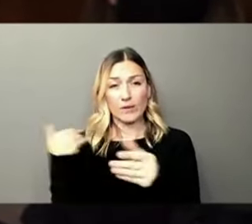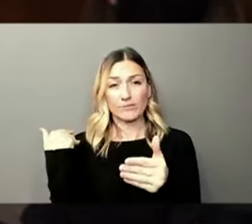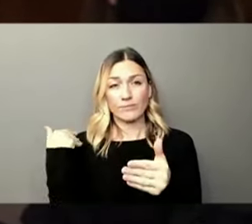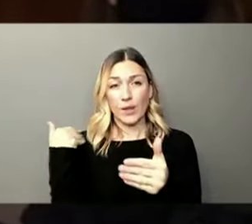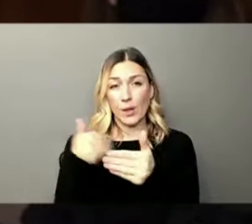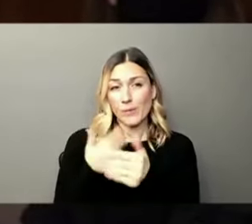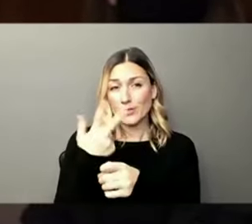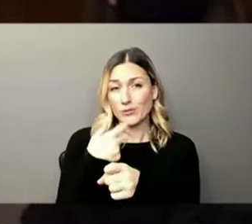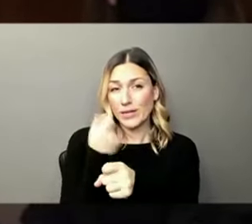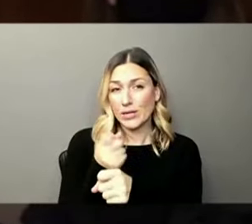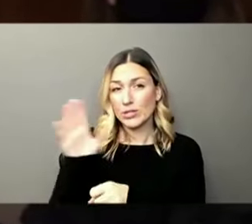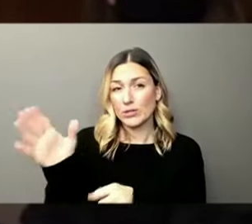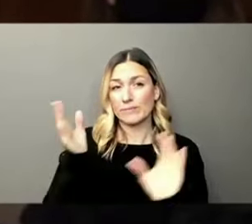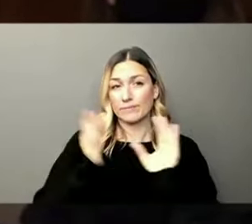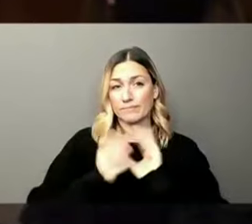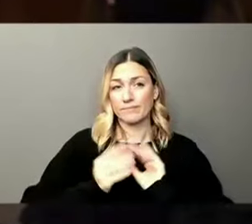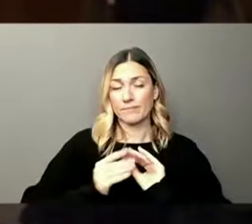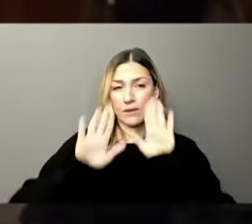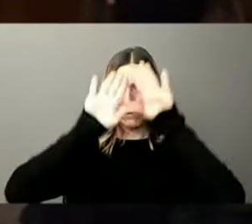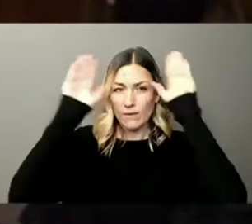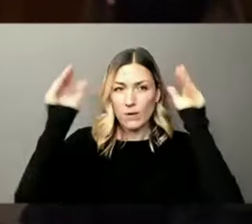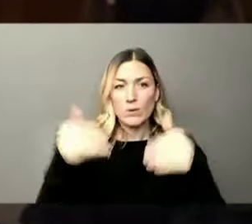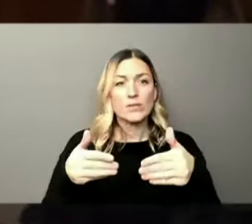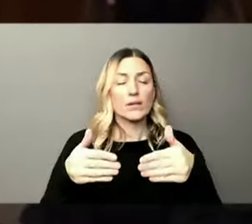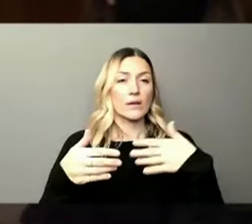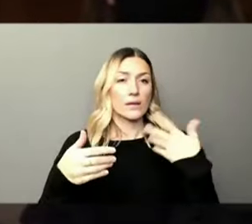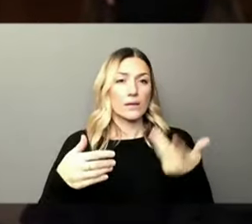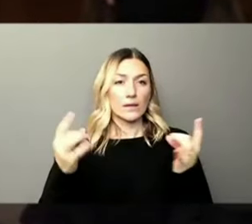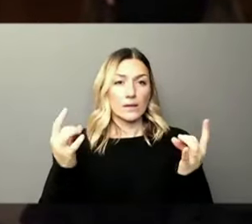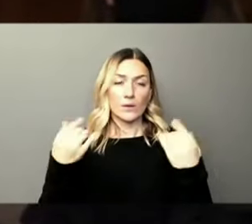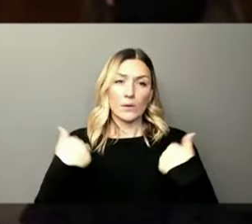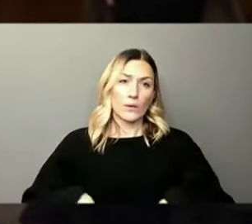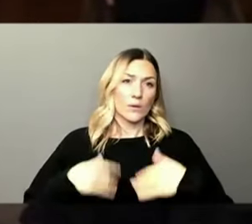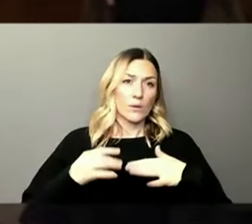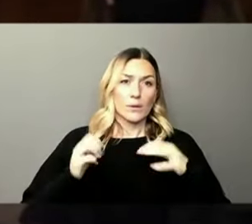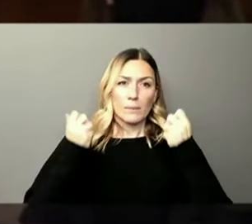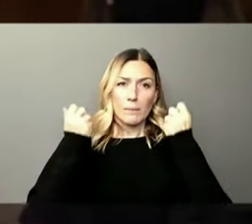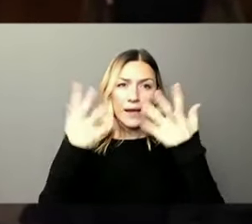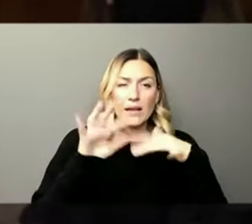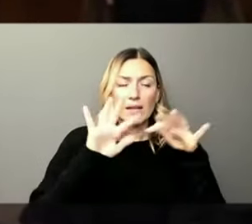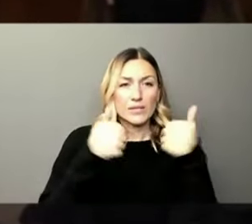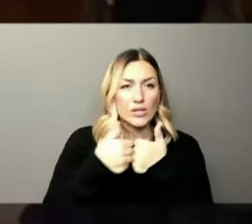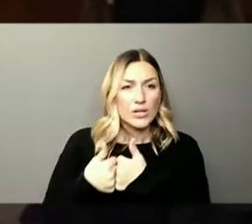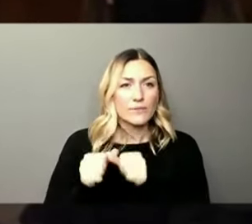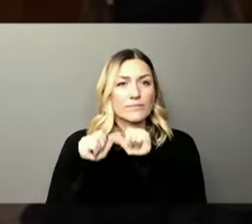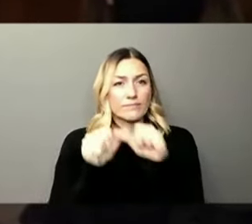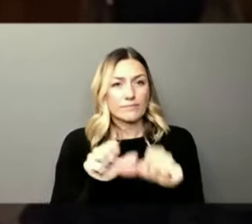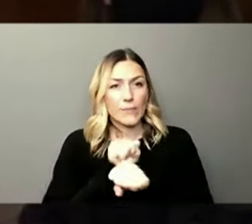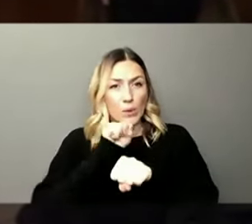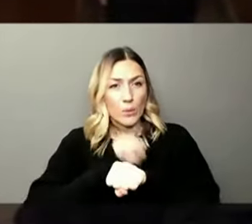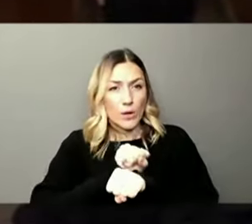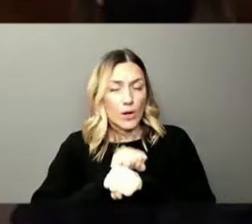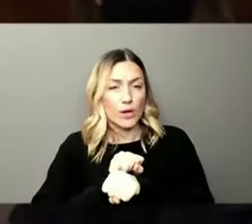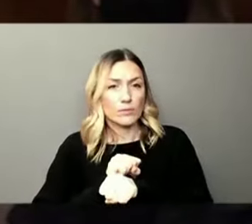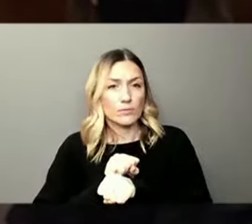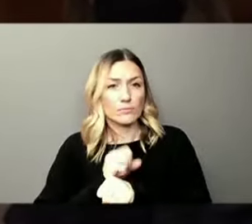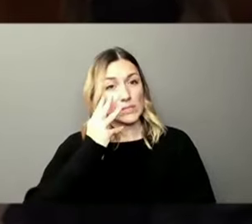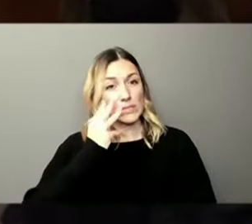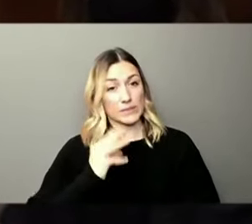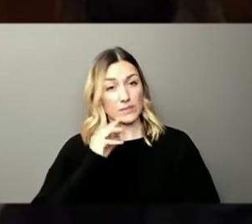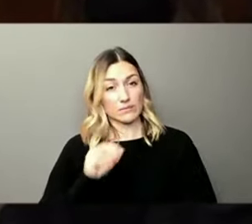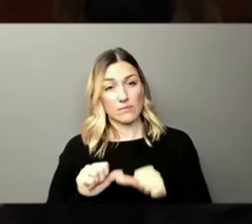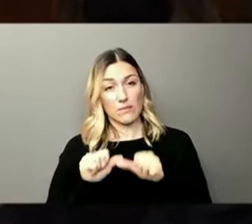story is one that's very focused upon the tremendous challenges of maintaining work with long COVID, and also the